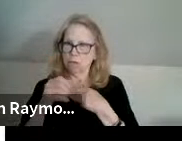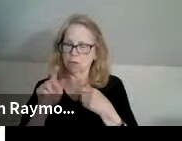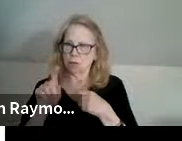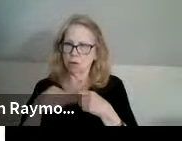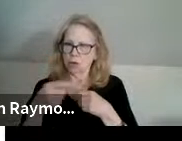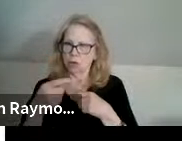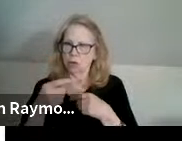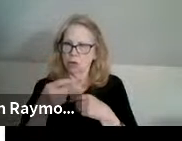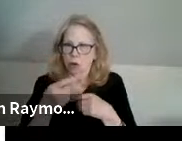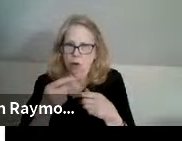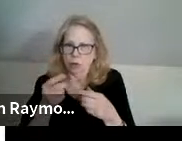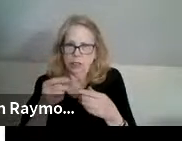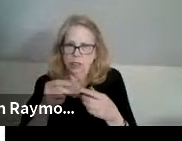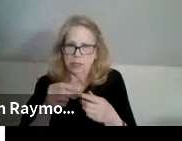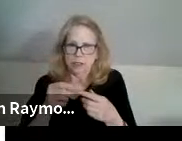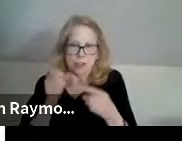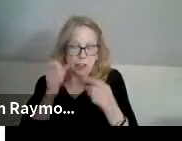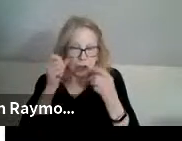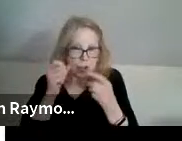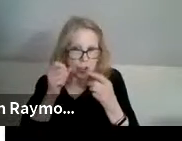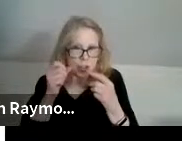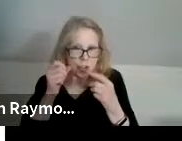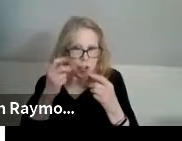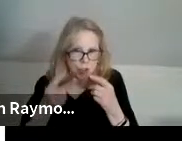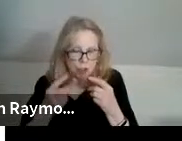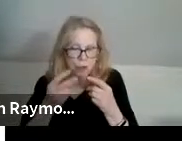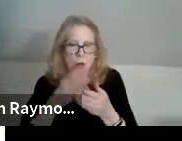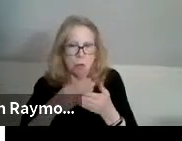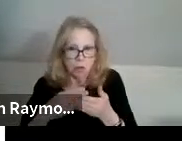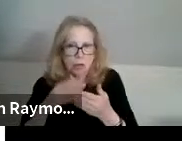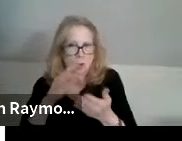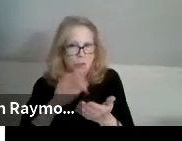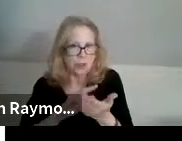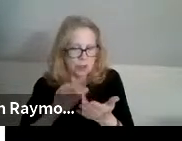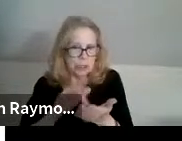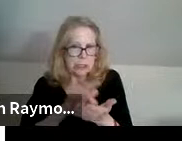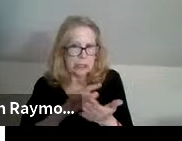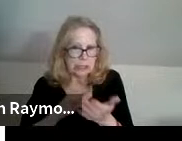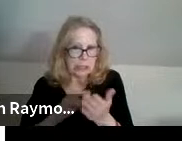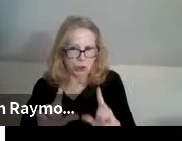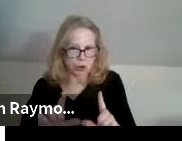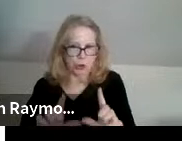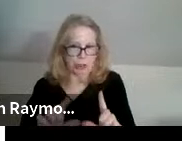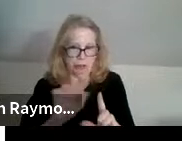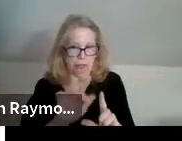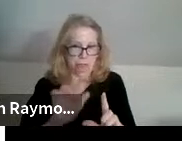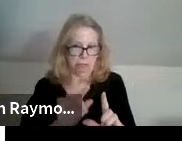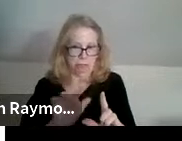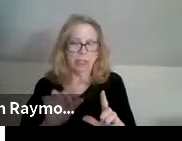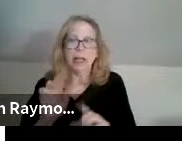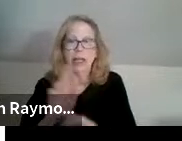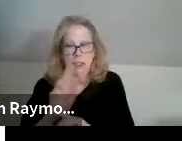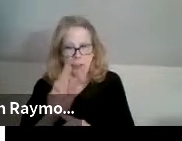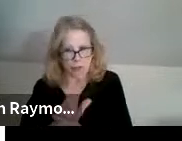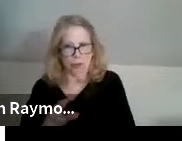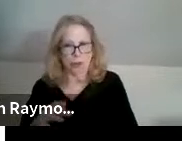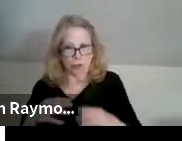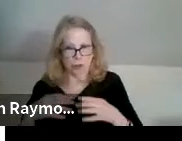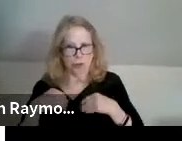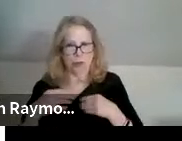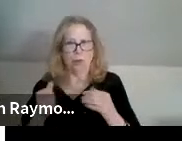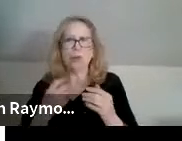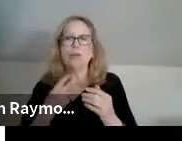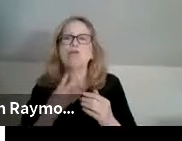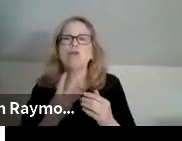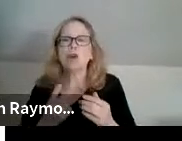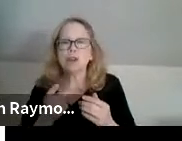only discernible part was a touchscreen, and it has a great deal of user acceptance with their voiceover and